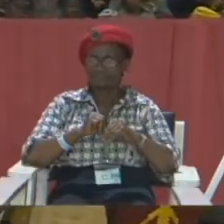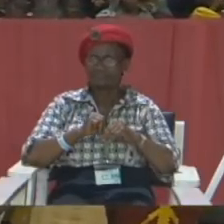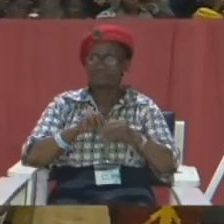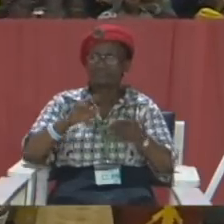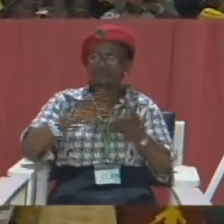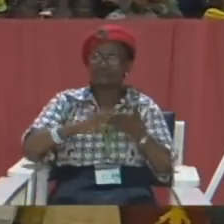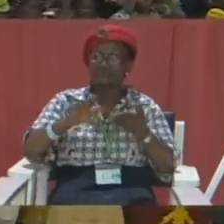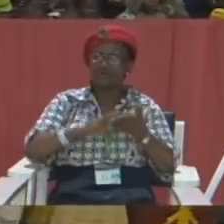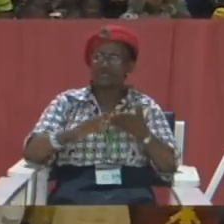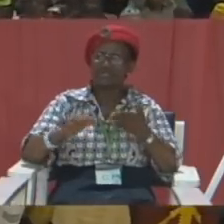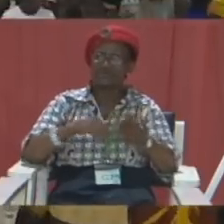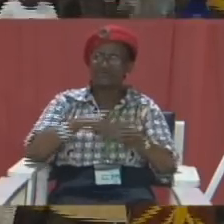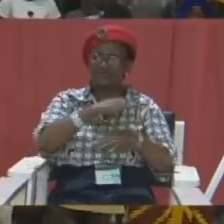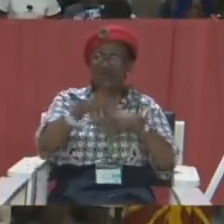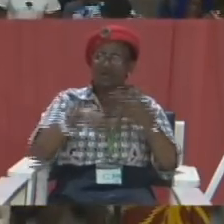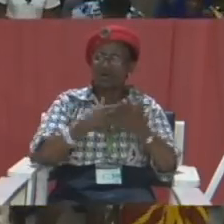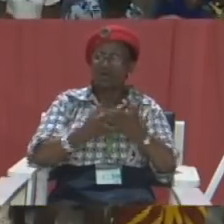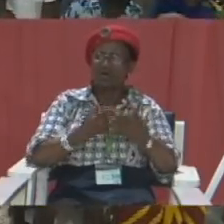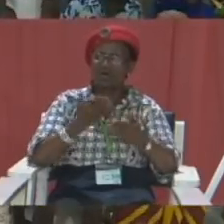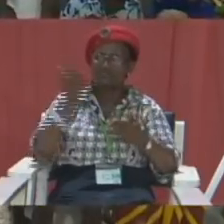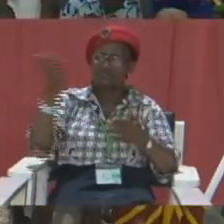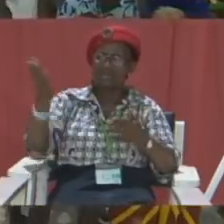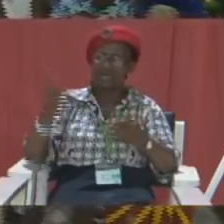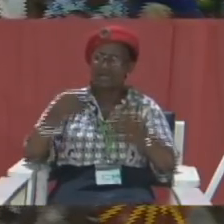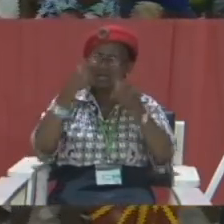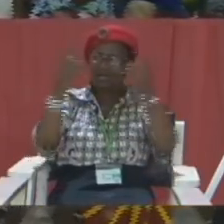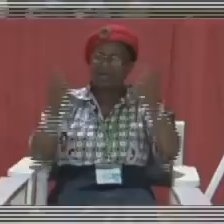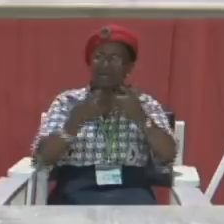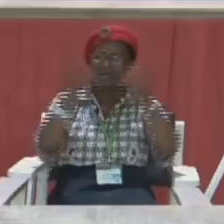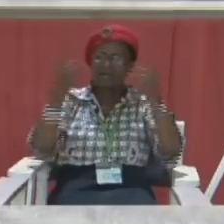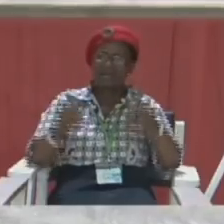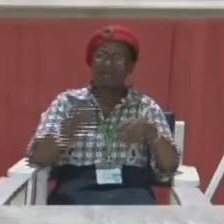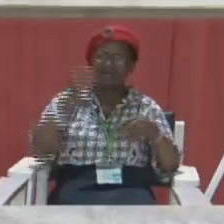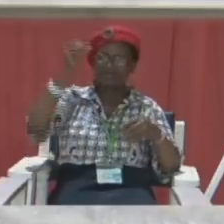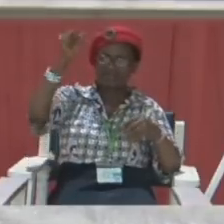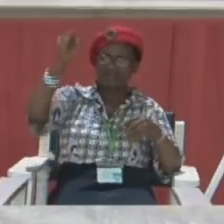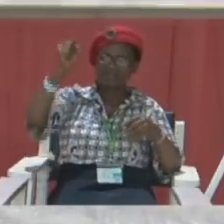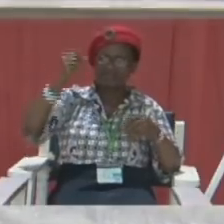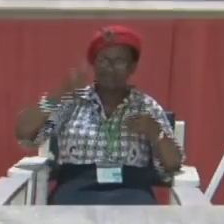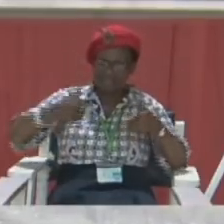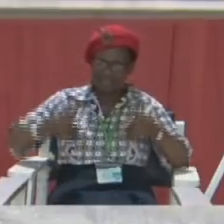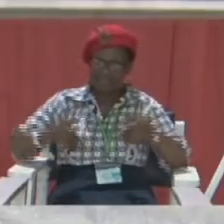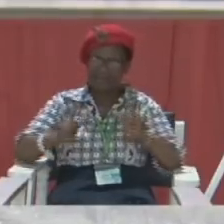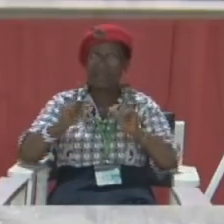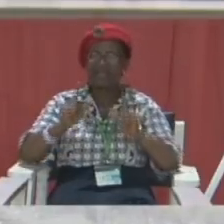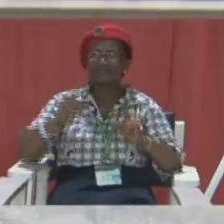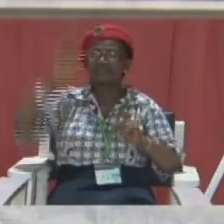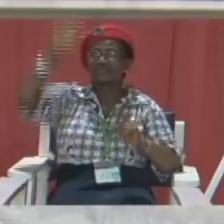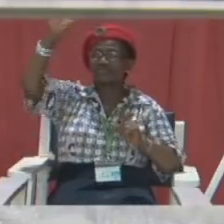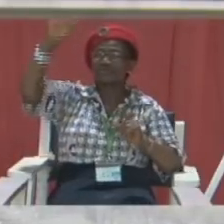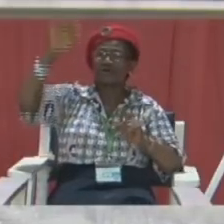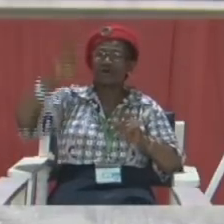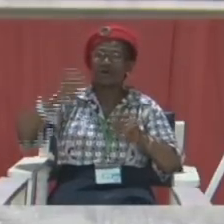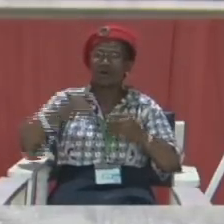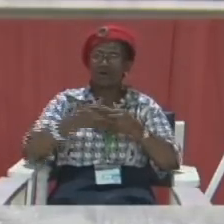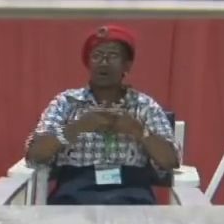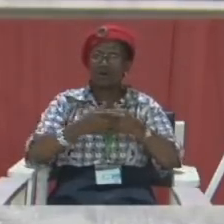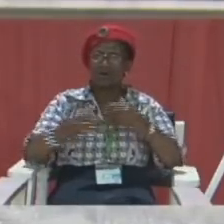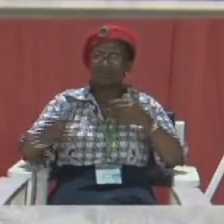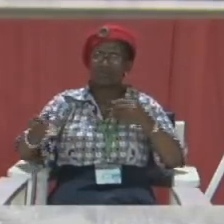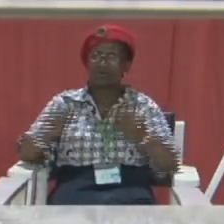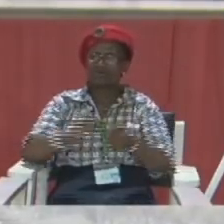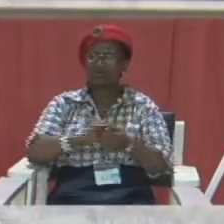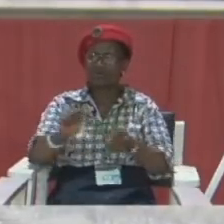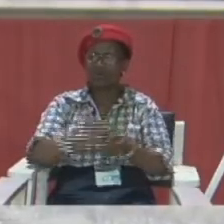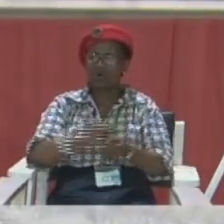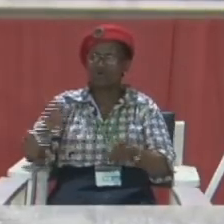Forgive all their sins. E dari gbogbo ese won ji won. Let your blood wash them clean. Write